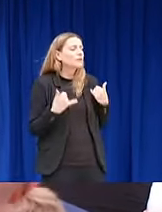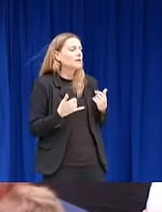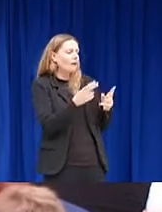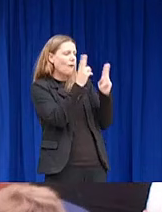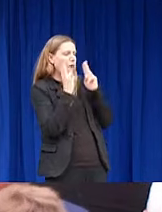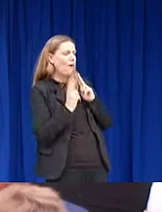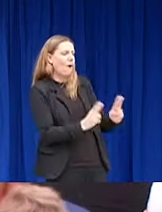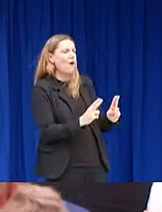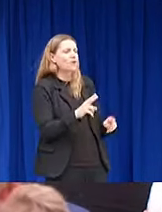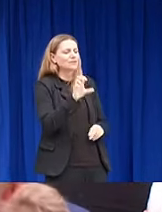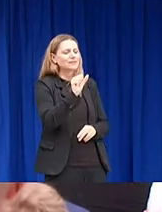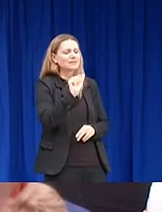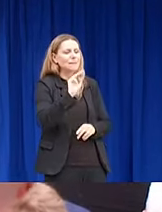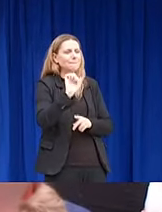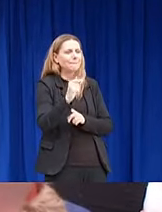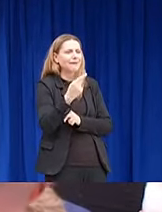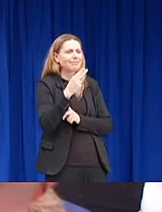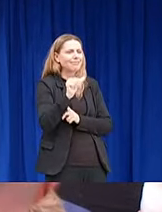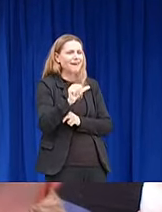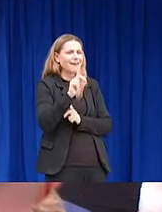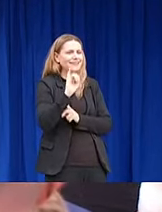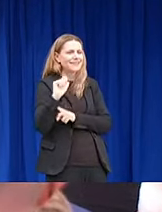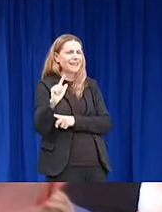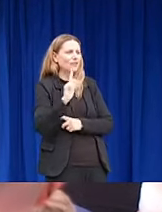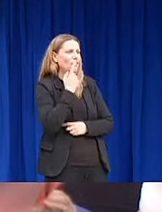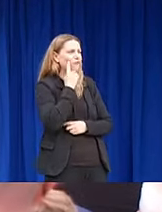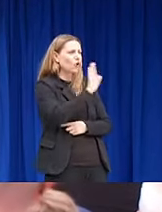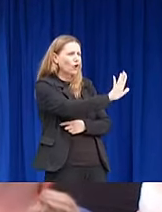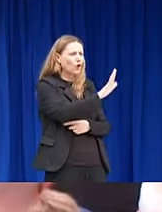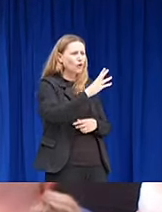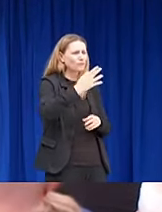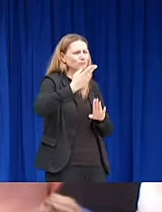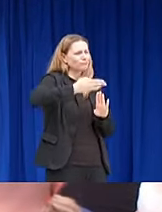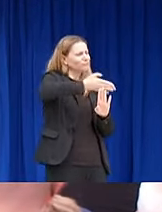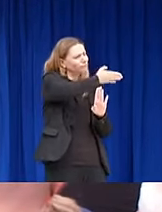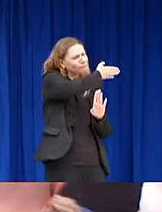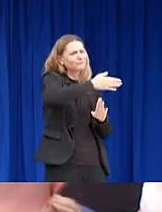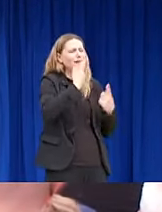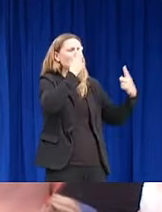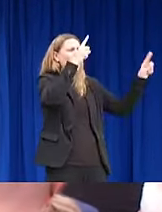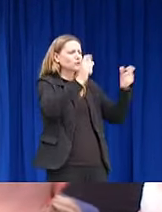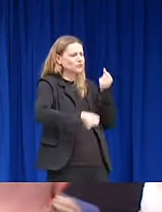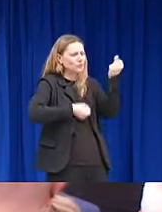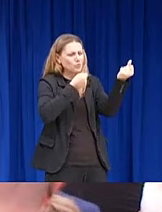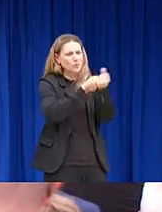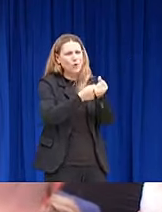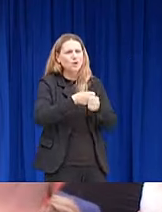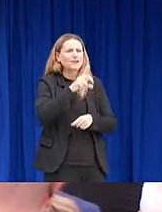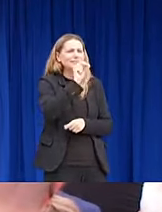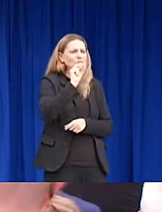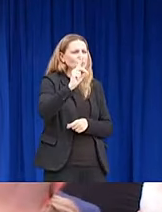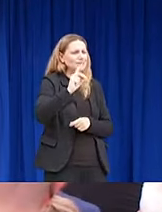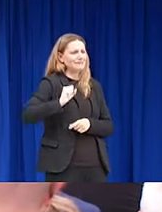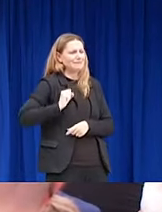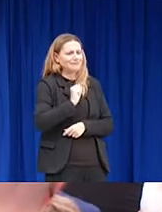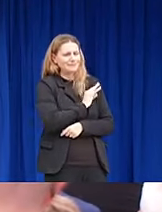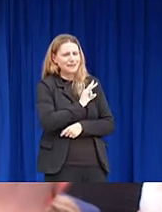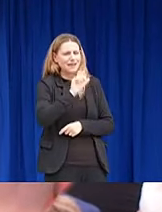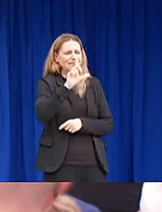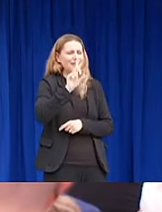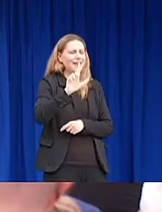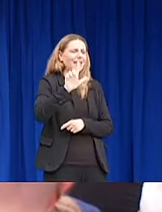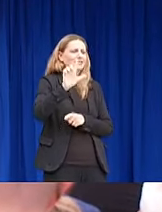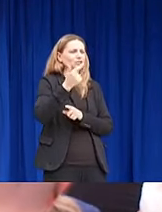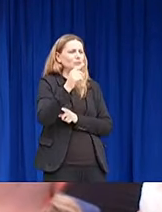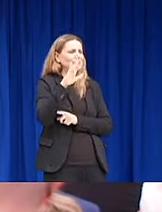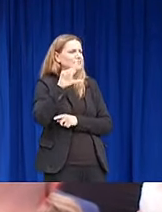Daniel for her remarkable record of accomplishments supporting LGBTQ plus DoD personnel. Dr. Daniel is a psychologist,